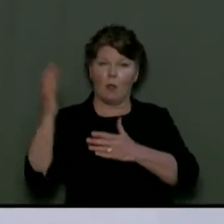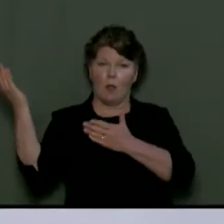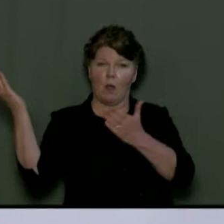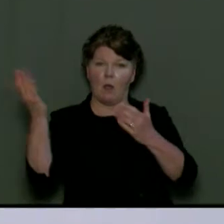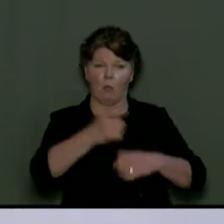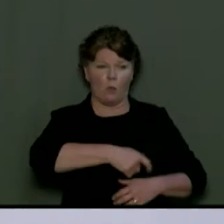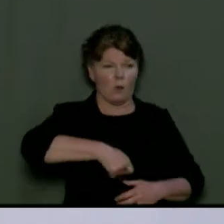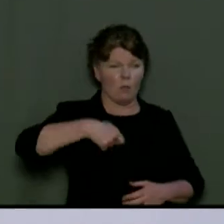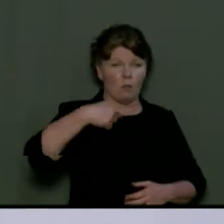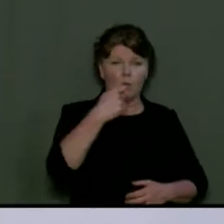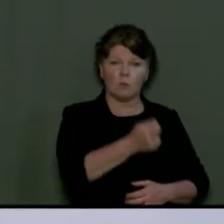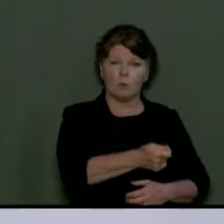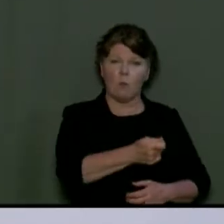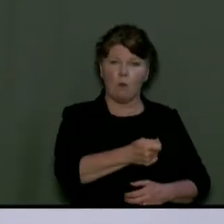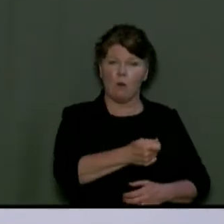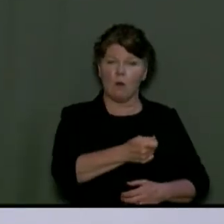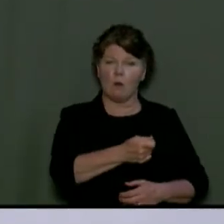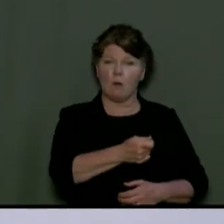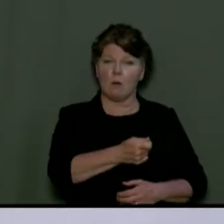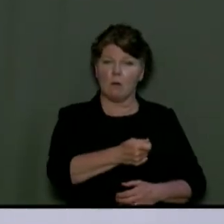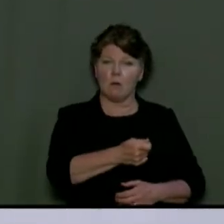sword.